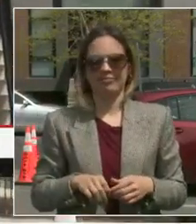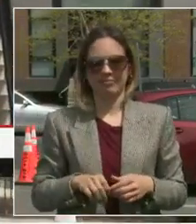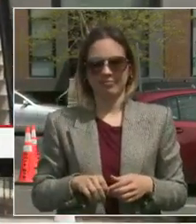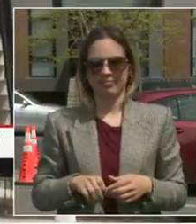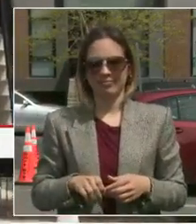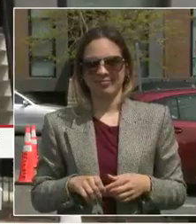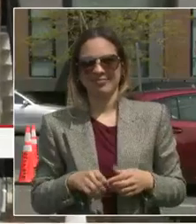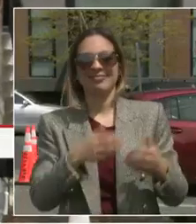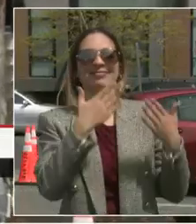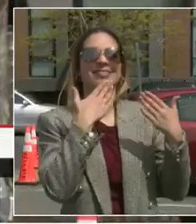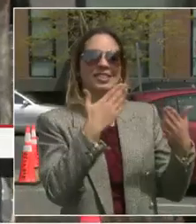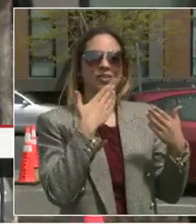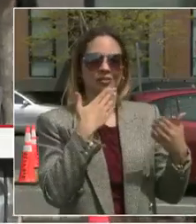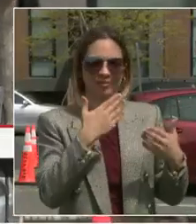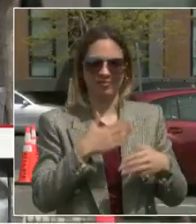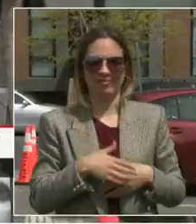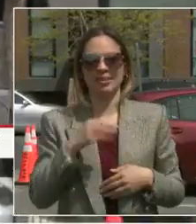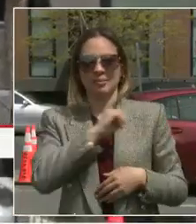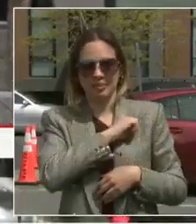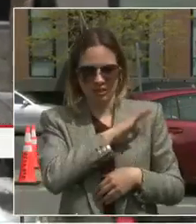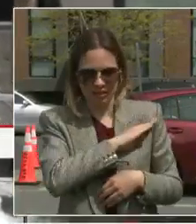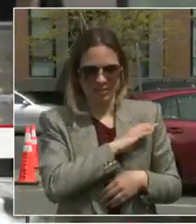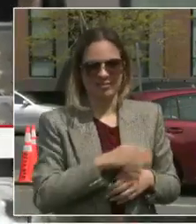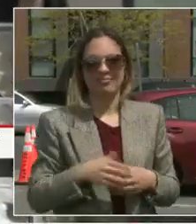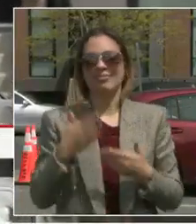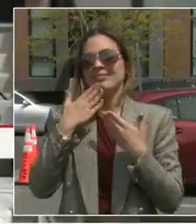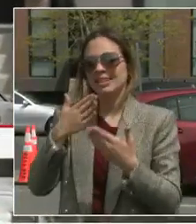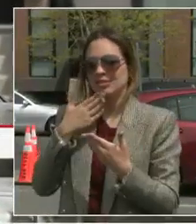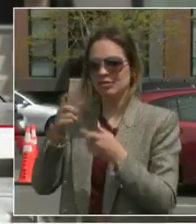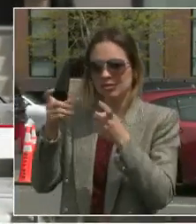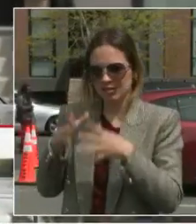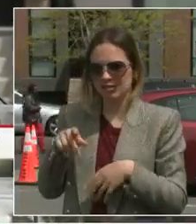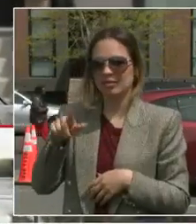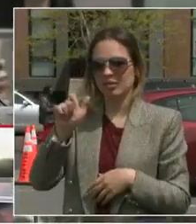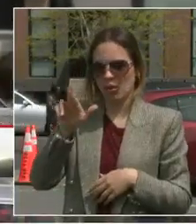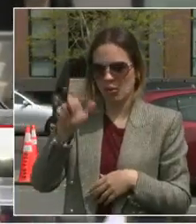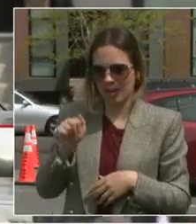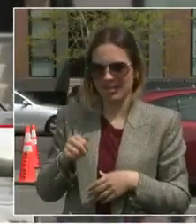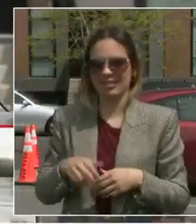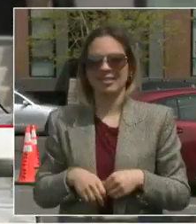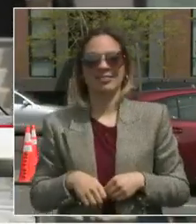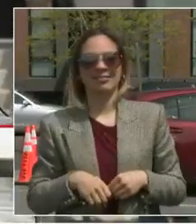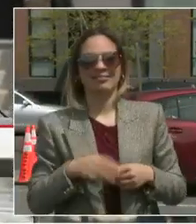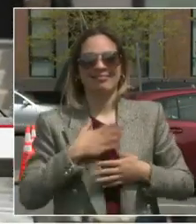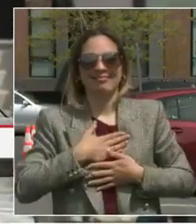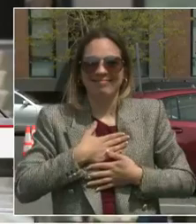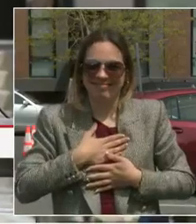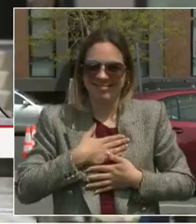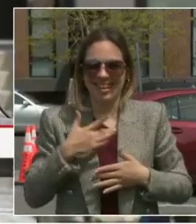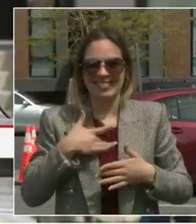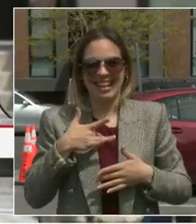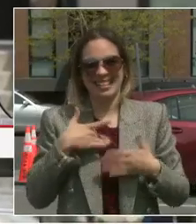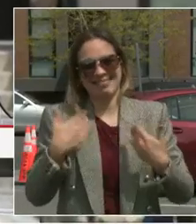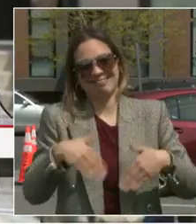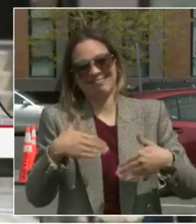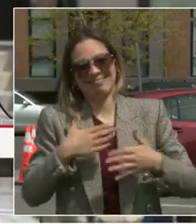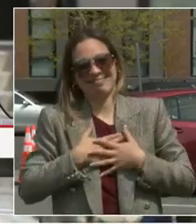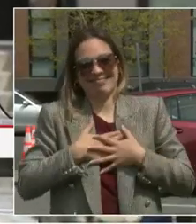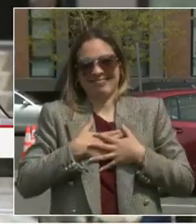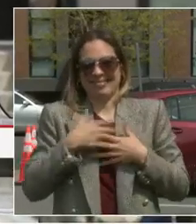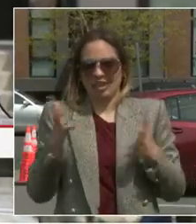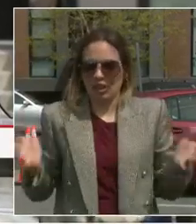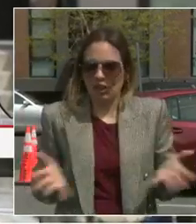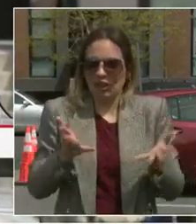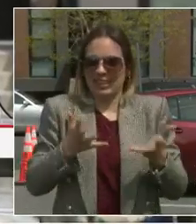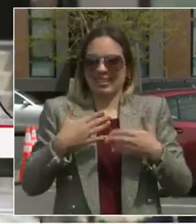Thank you, Madam Mayor, and thank you, Director. I'm so encouraged to be here today